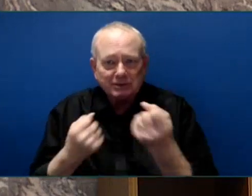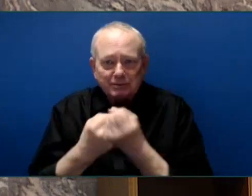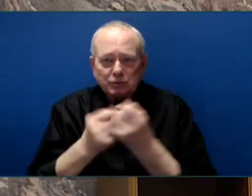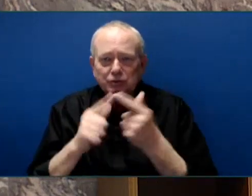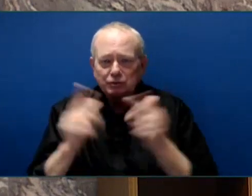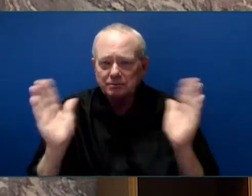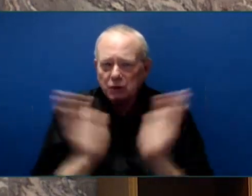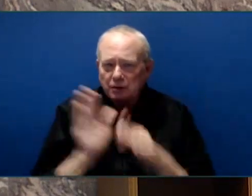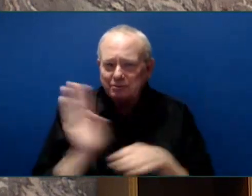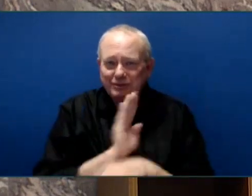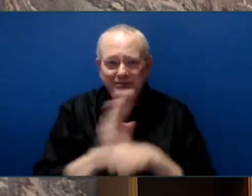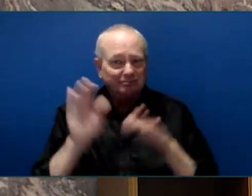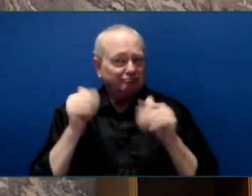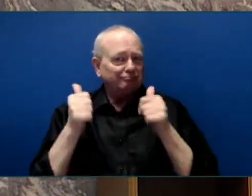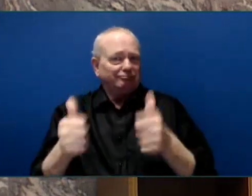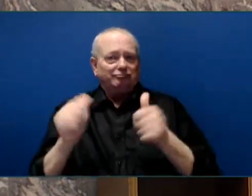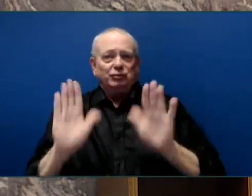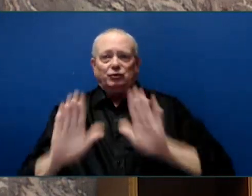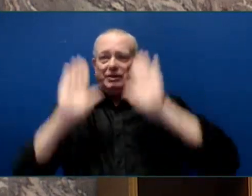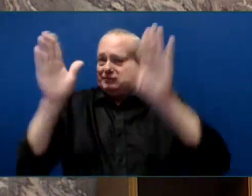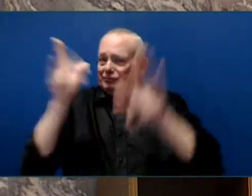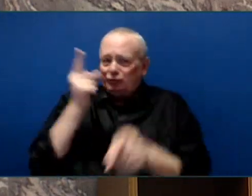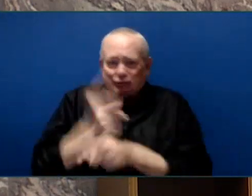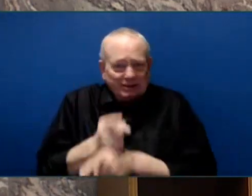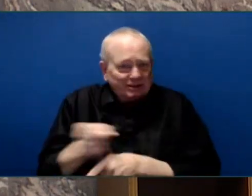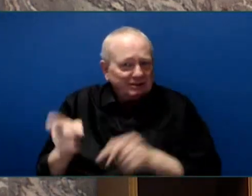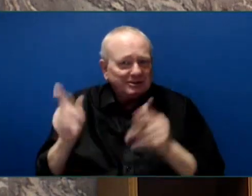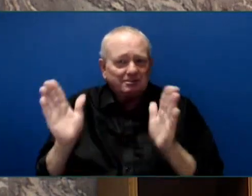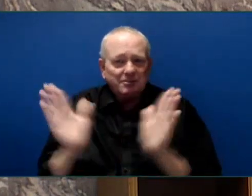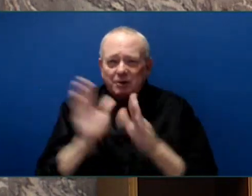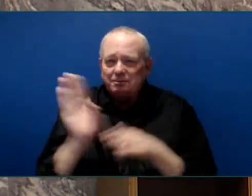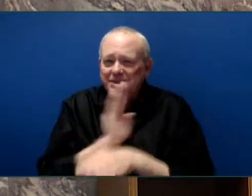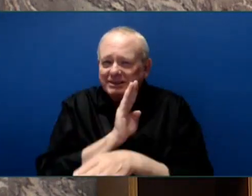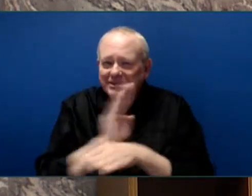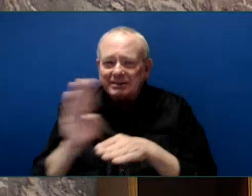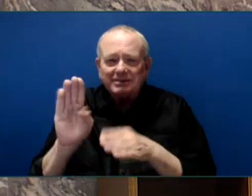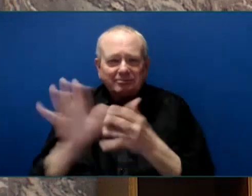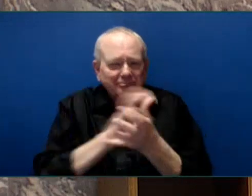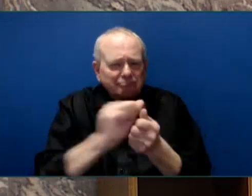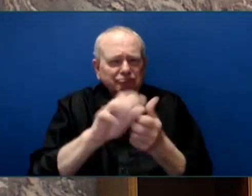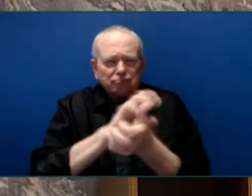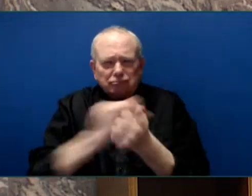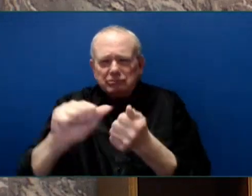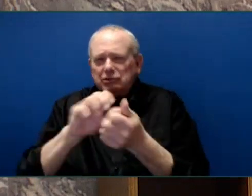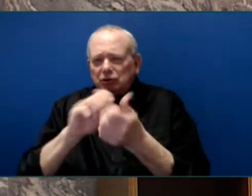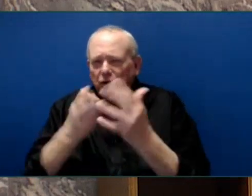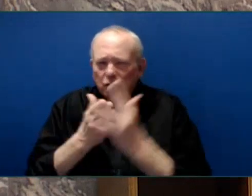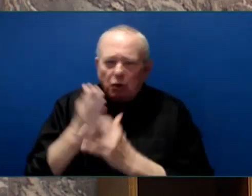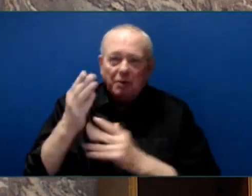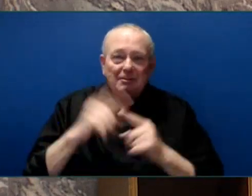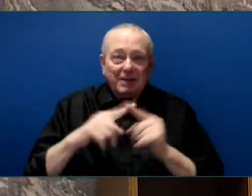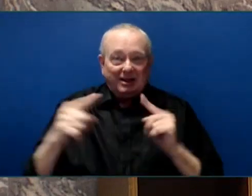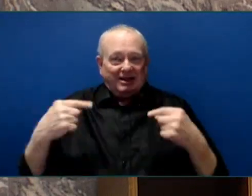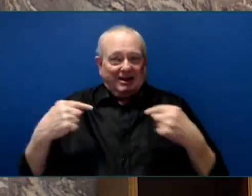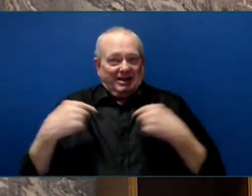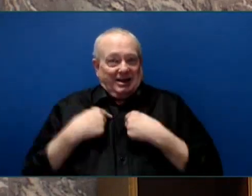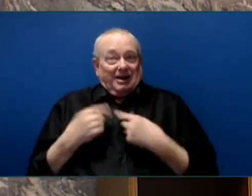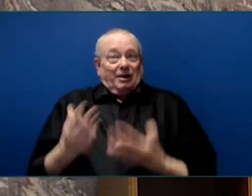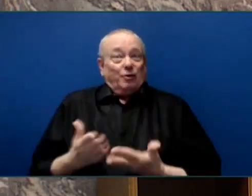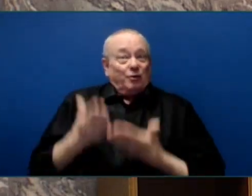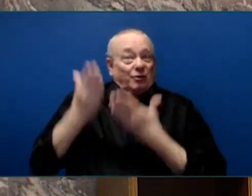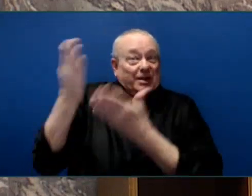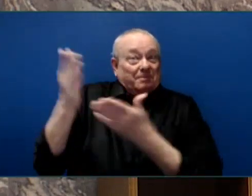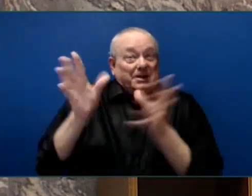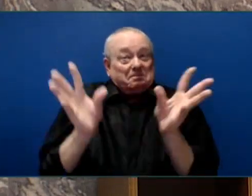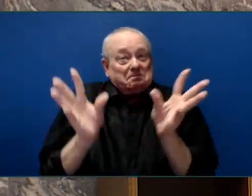with vandalism. I can suggest one thing better, though, than more meetings and engagement, would be to actually call the bill that this side of the House